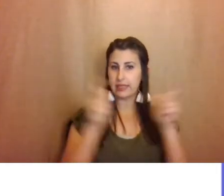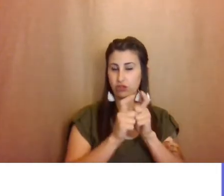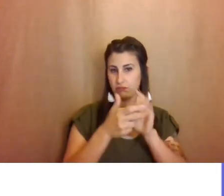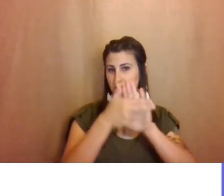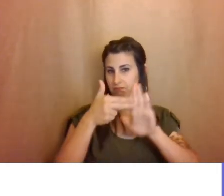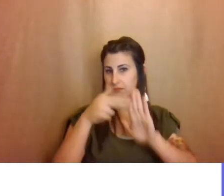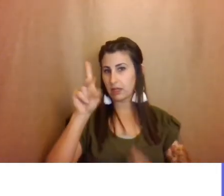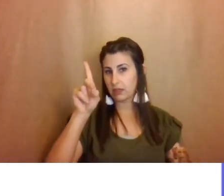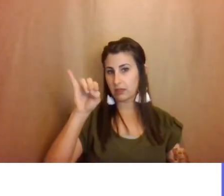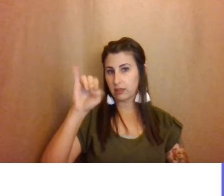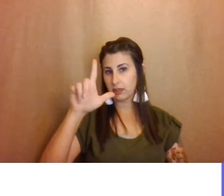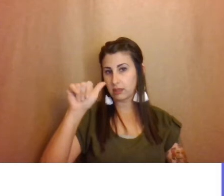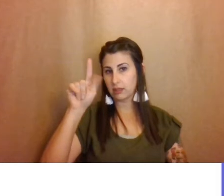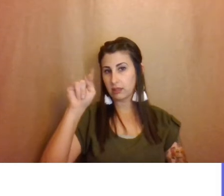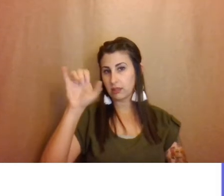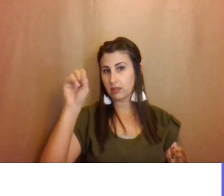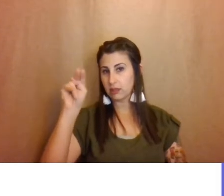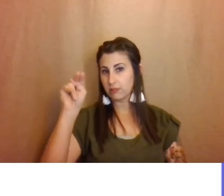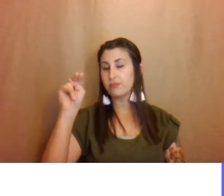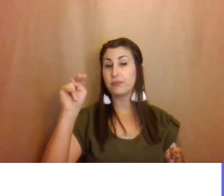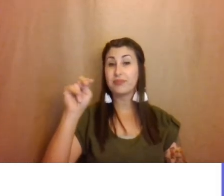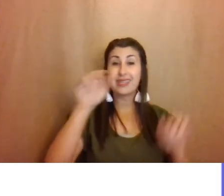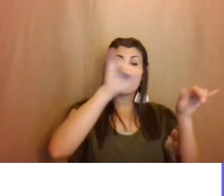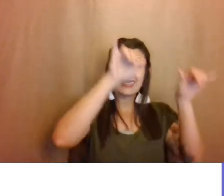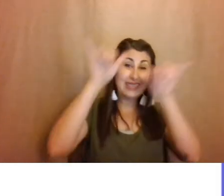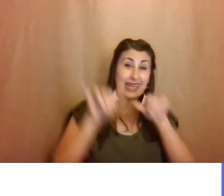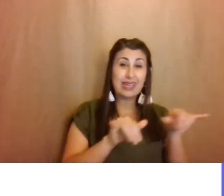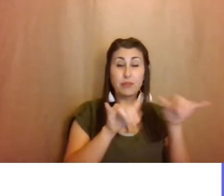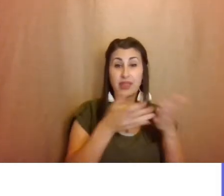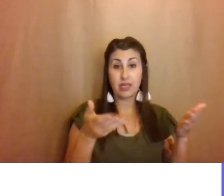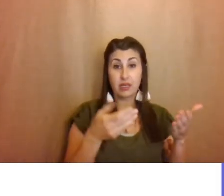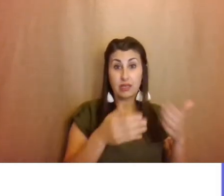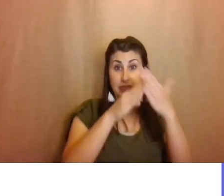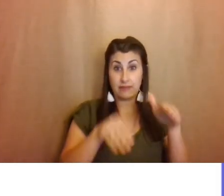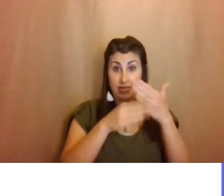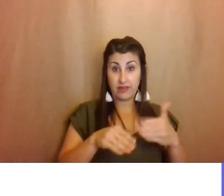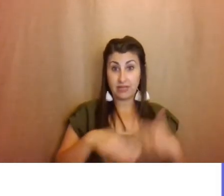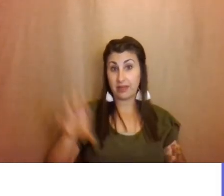6 all the way around to get these values here.